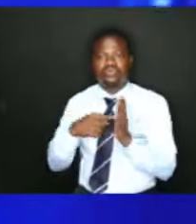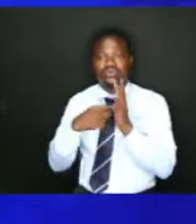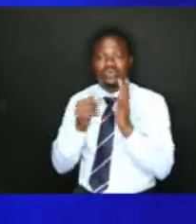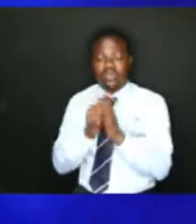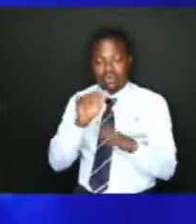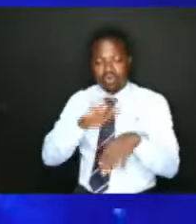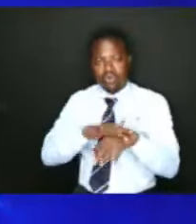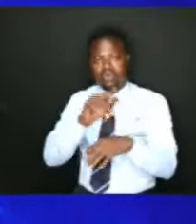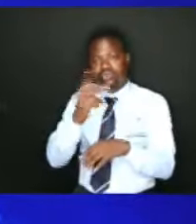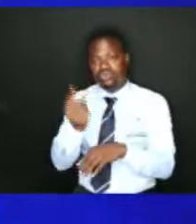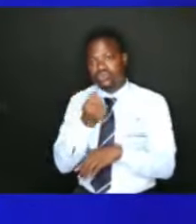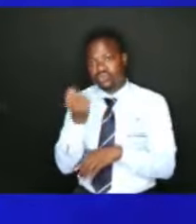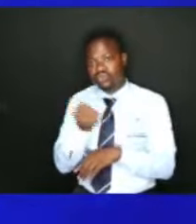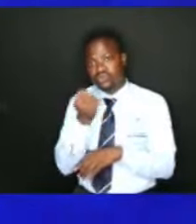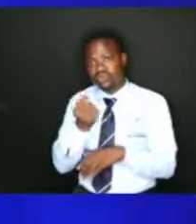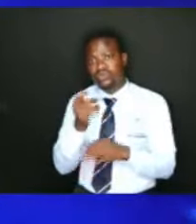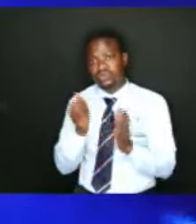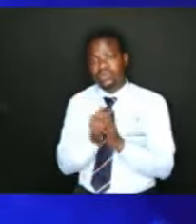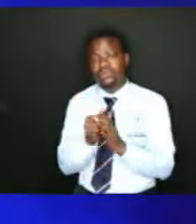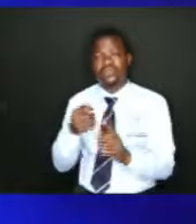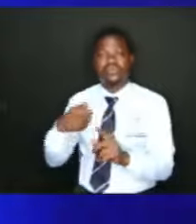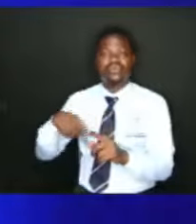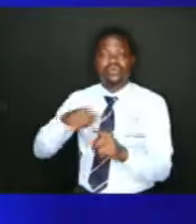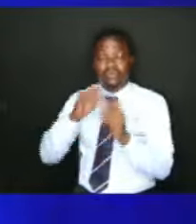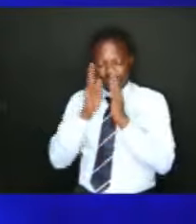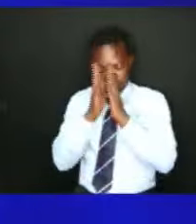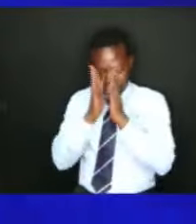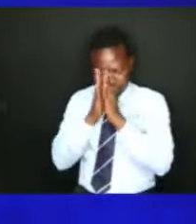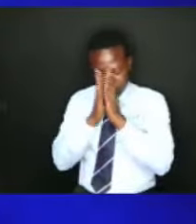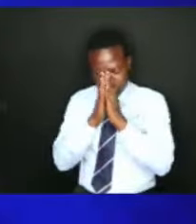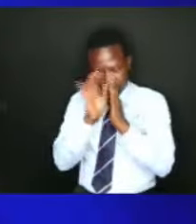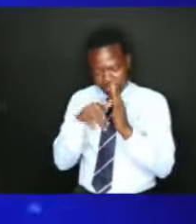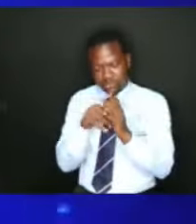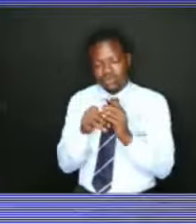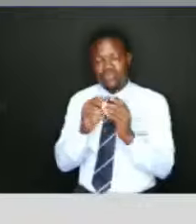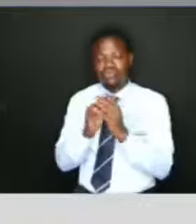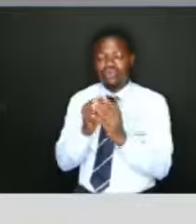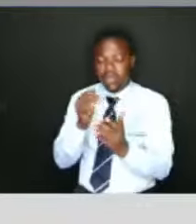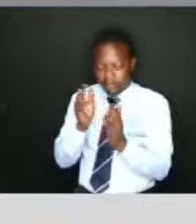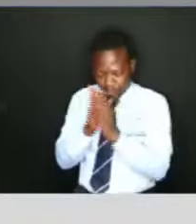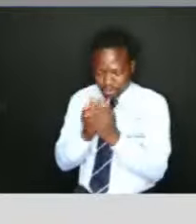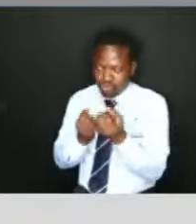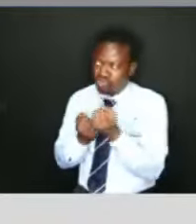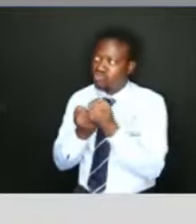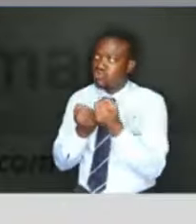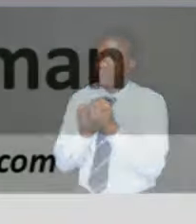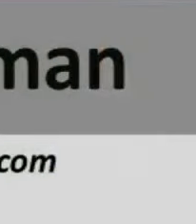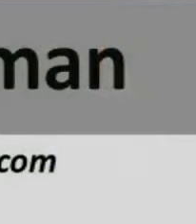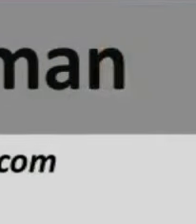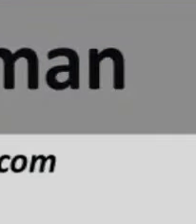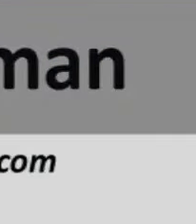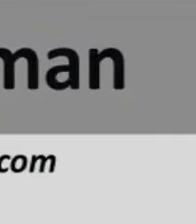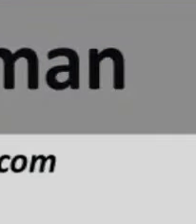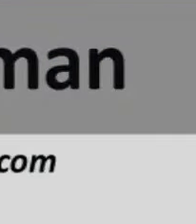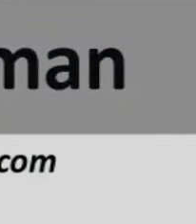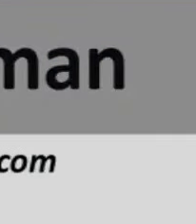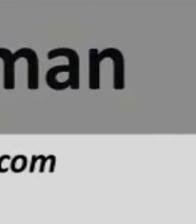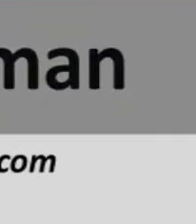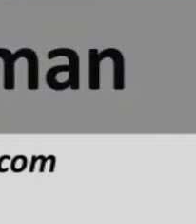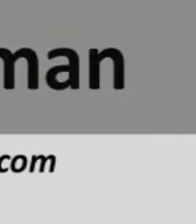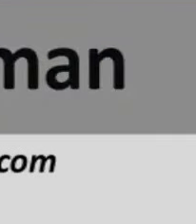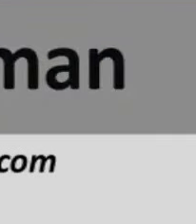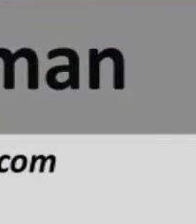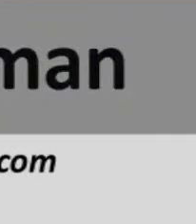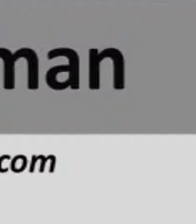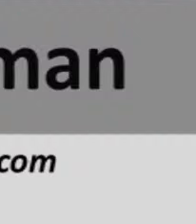on Tuesday, we'll be entering the prayer room to intercede. The operation is 1 million